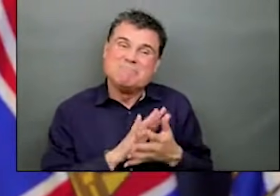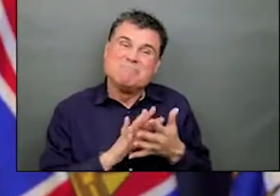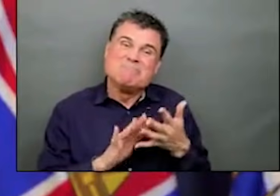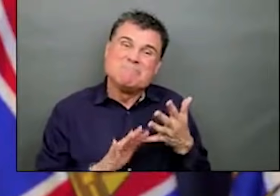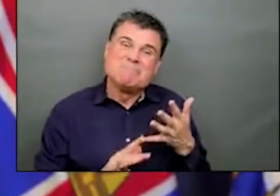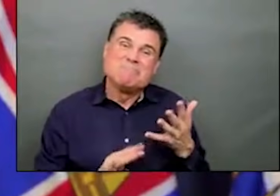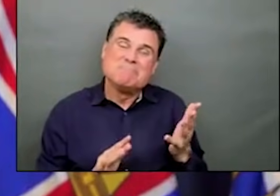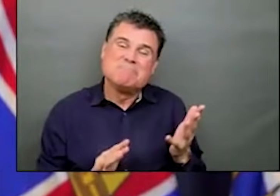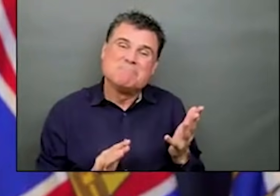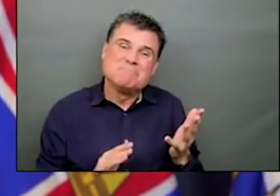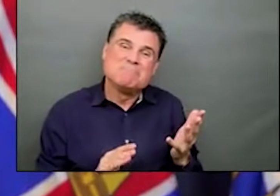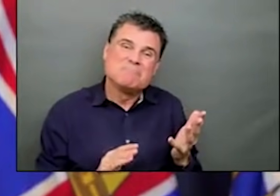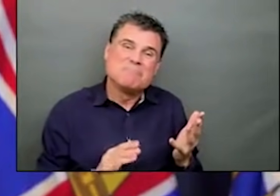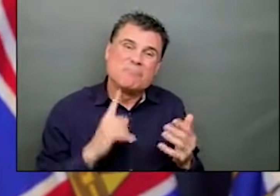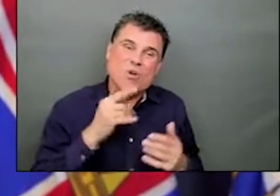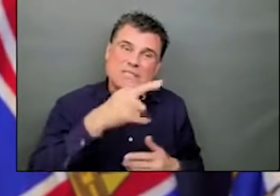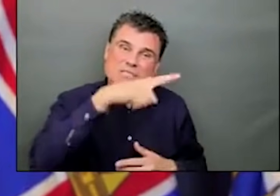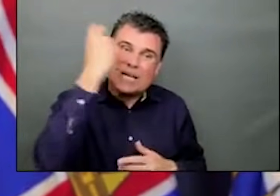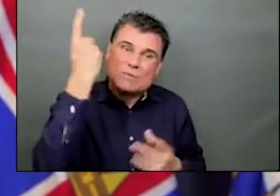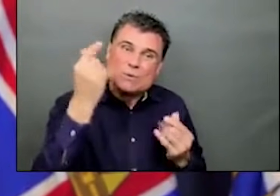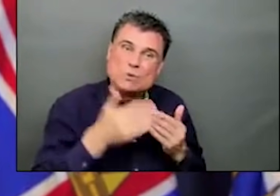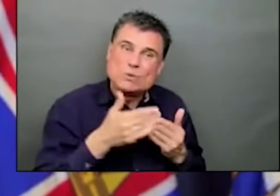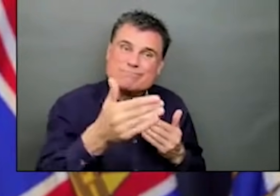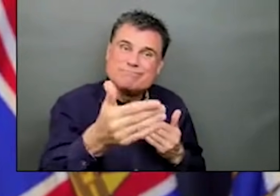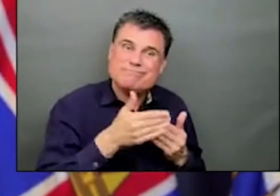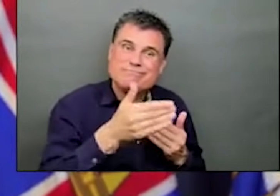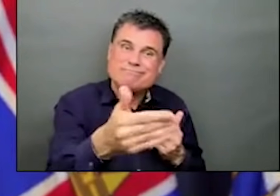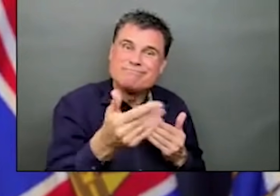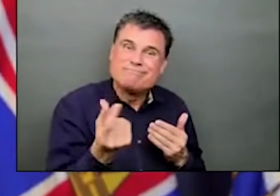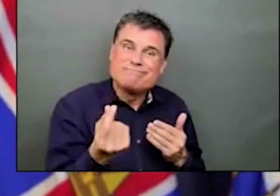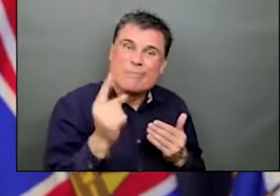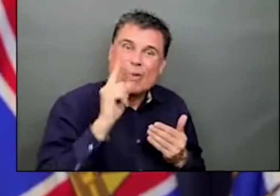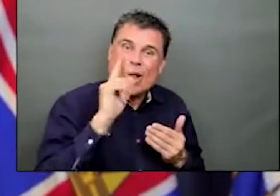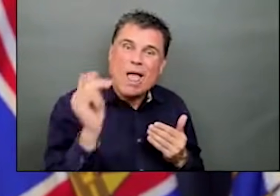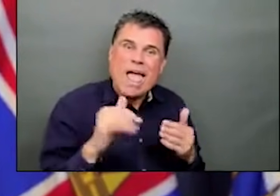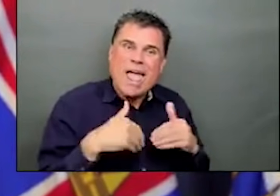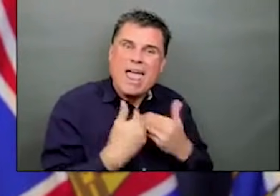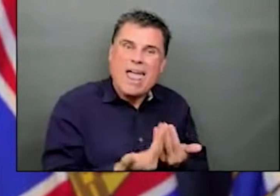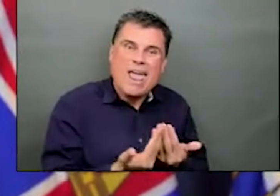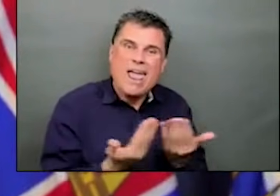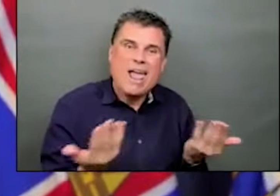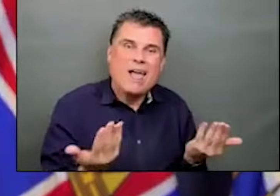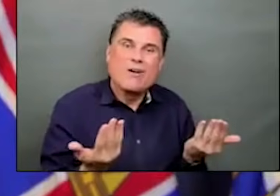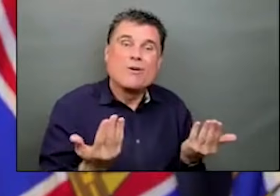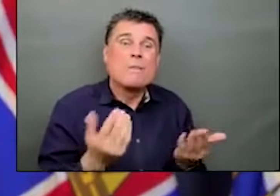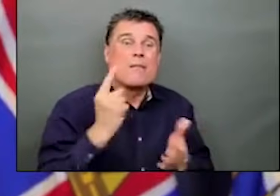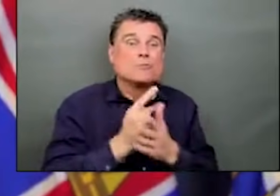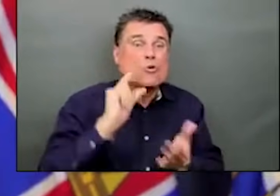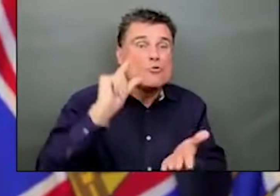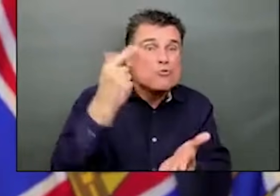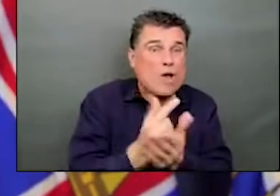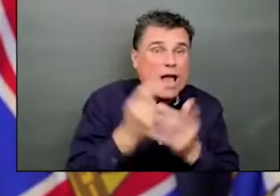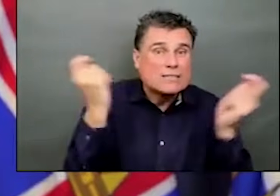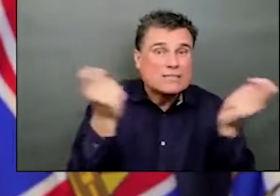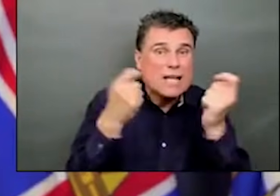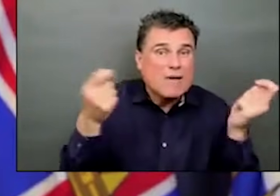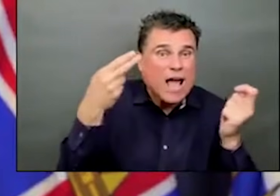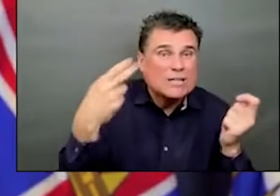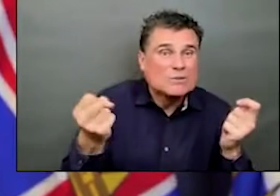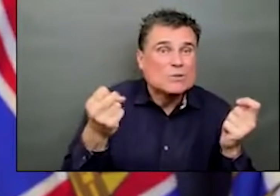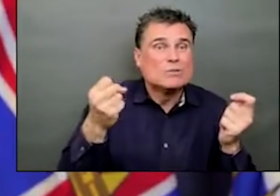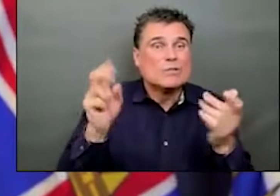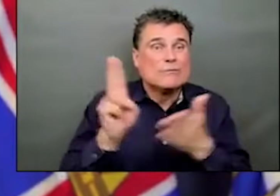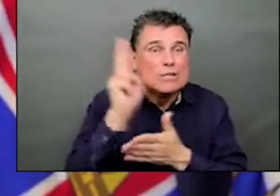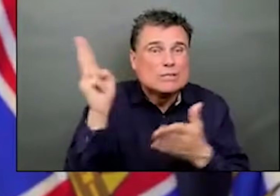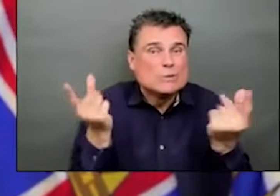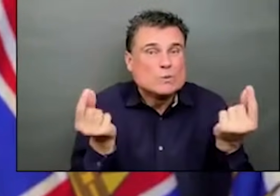into summer. So how can we do safe graduation? How can we have small, safe gatherings over